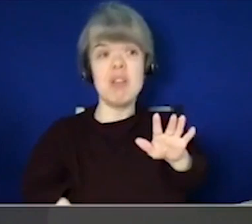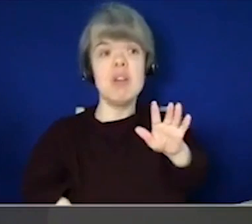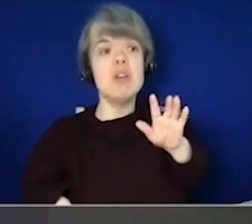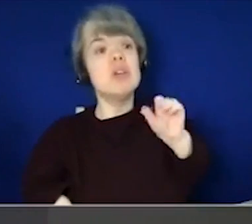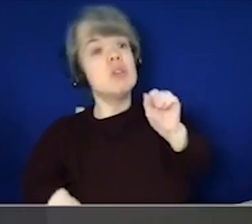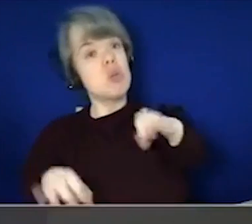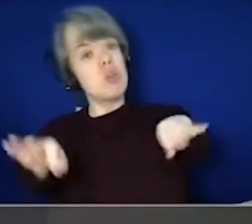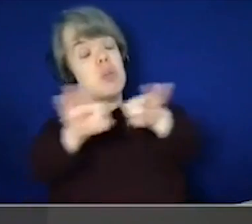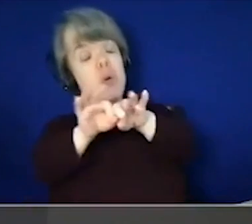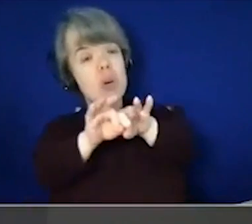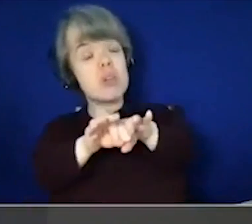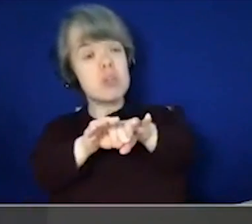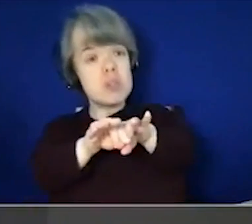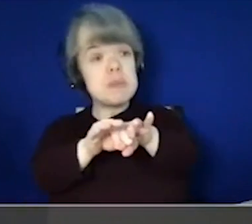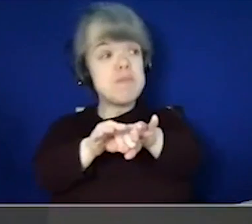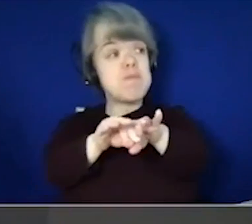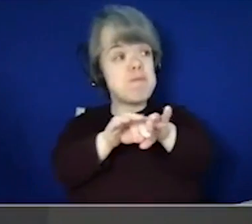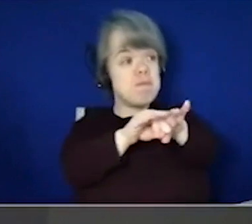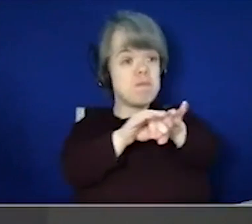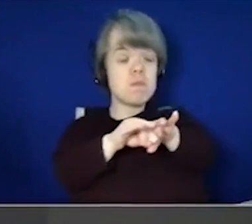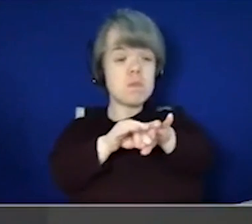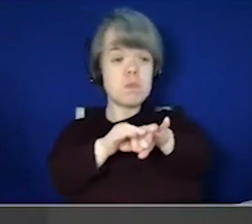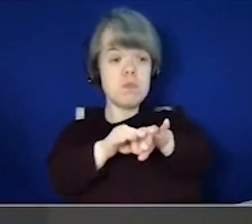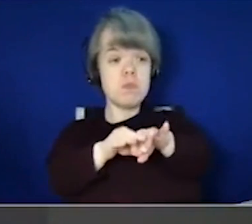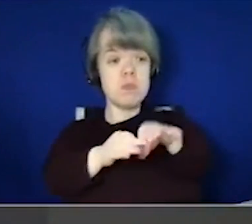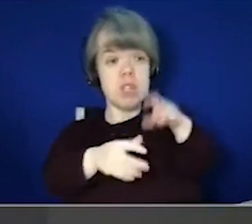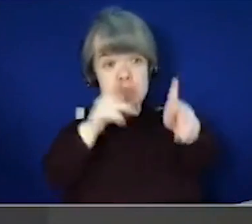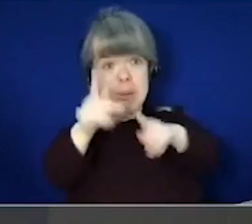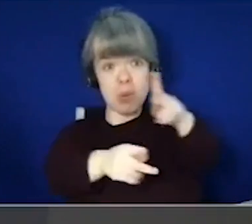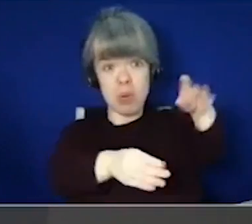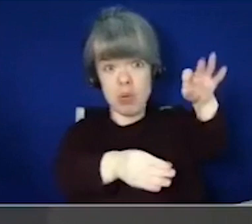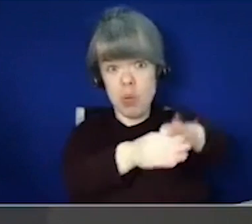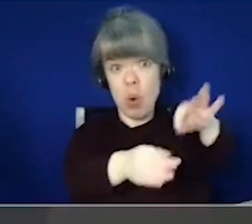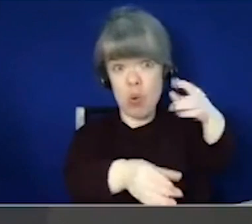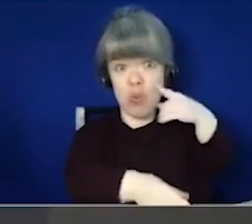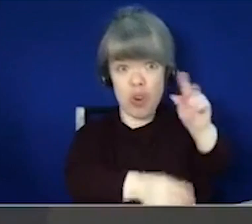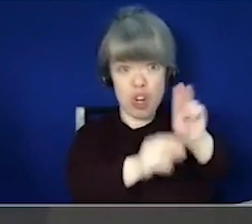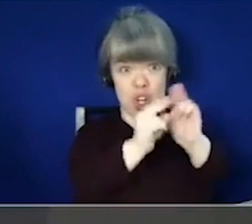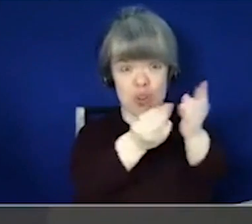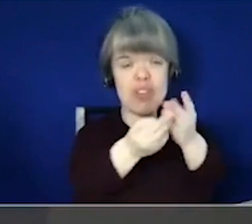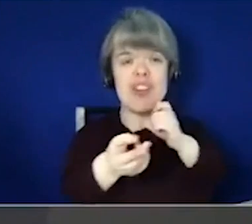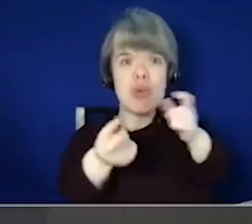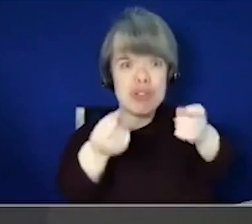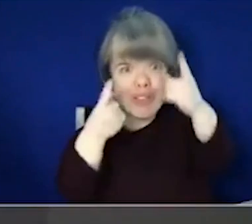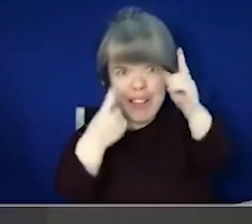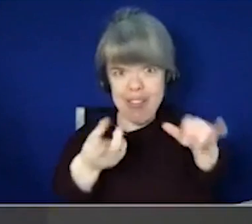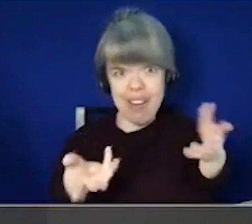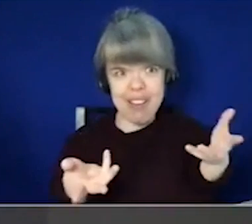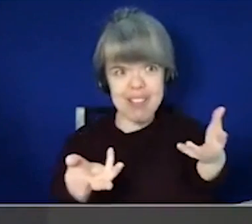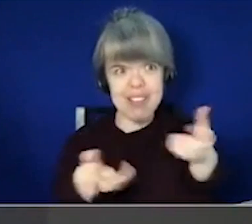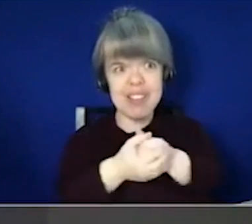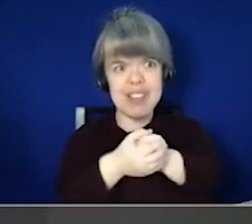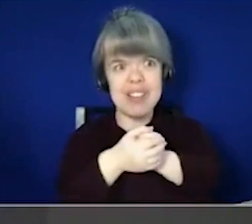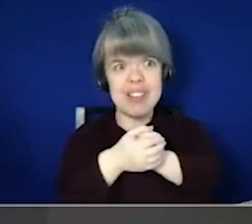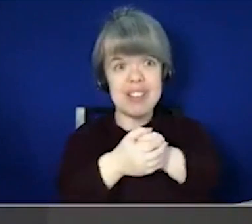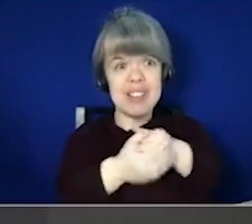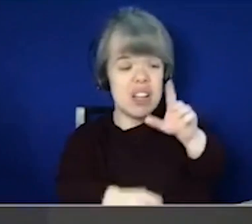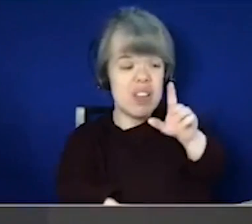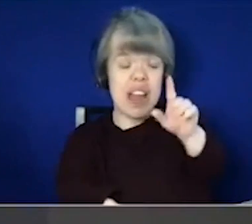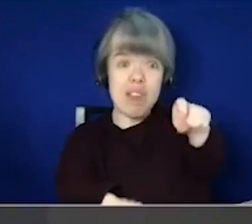you know, we're sitting down as a team as we speak, and we're talking specifically about